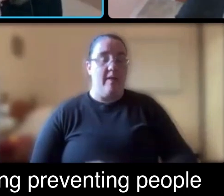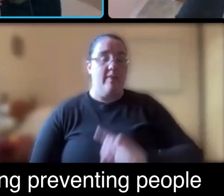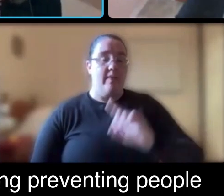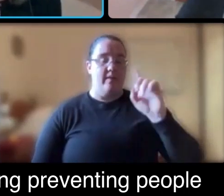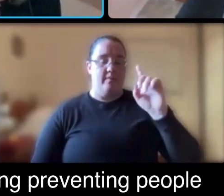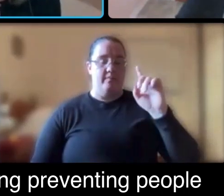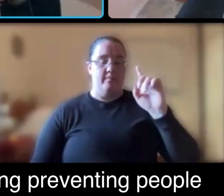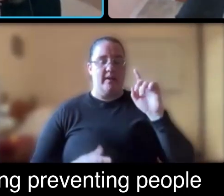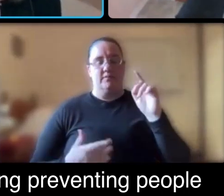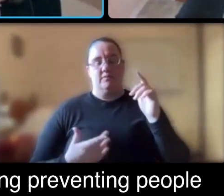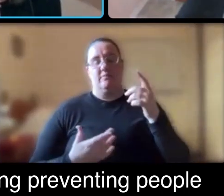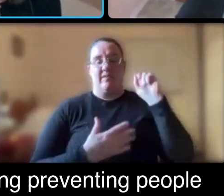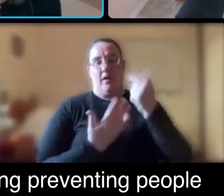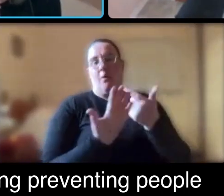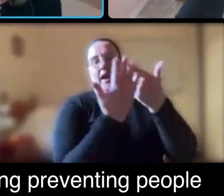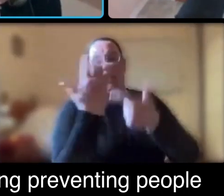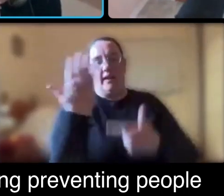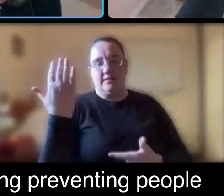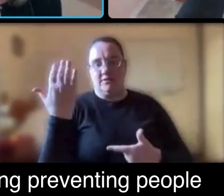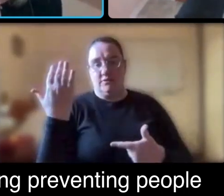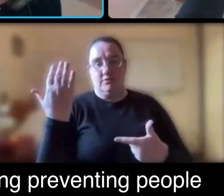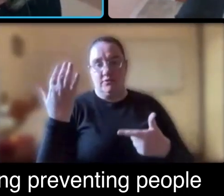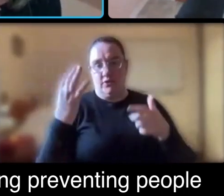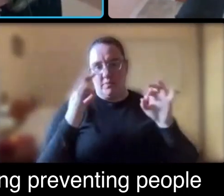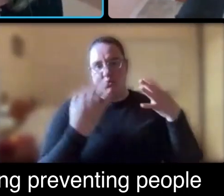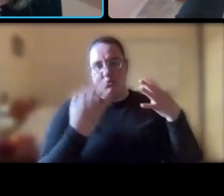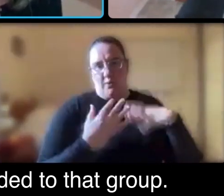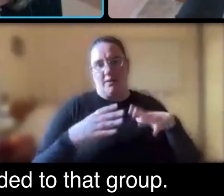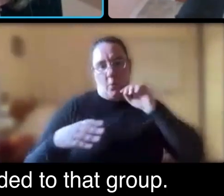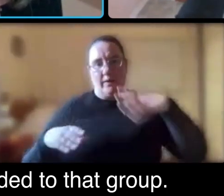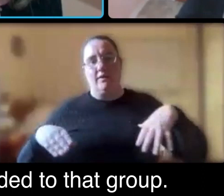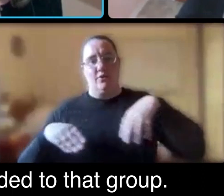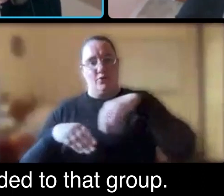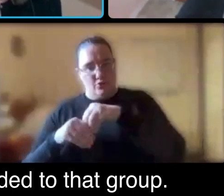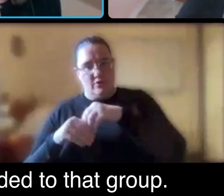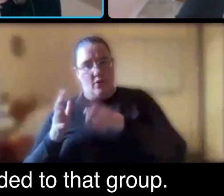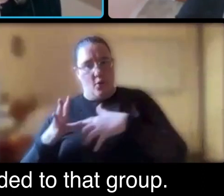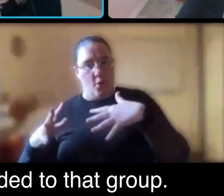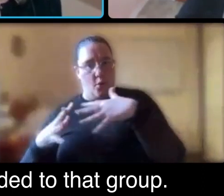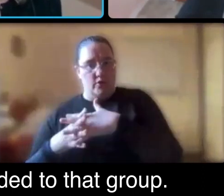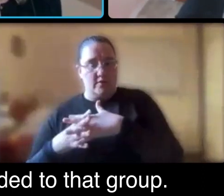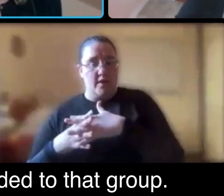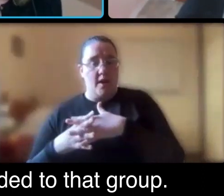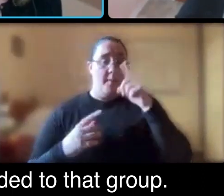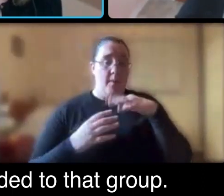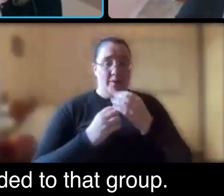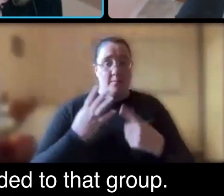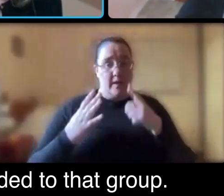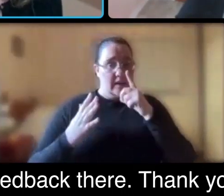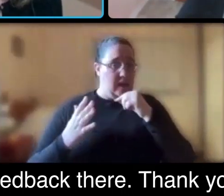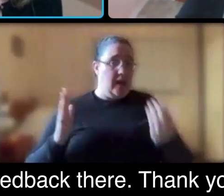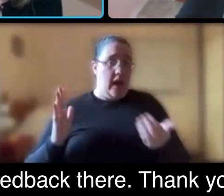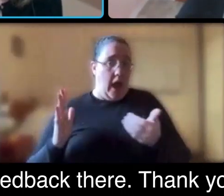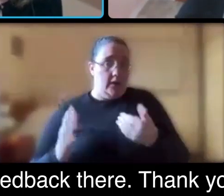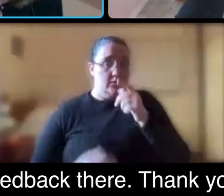somewhere in the legislation, and nothing preventing people with disability being added to that group.